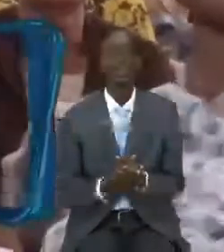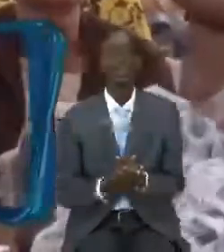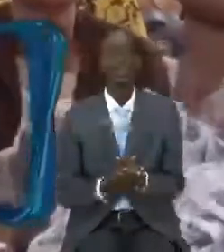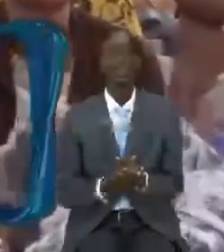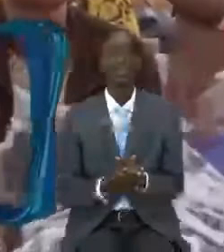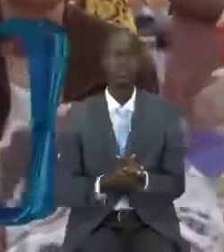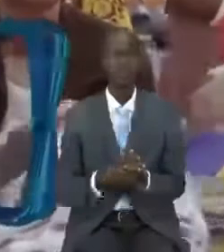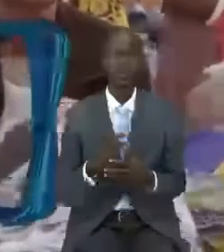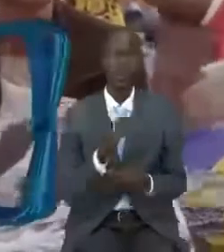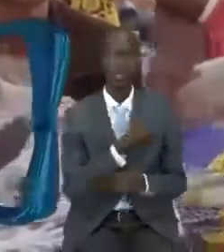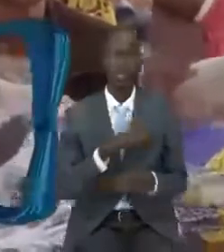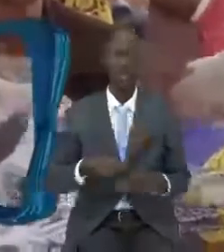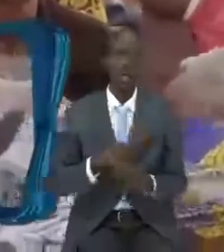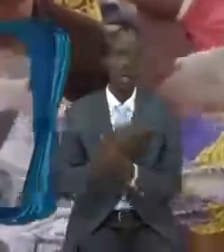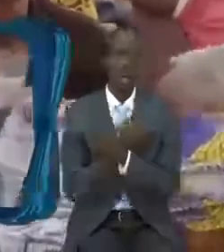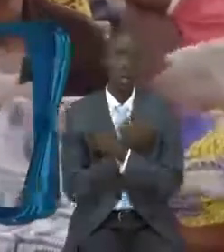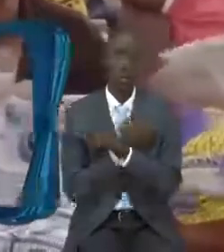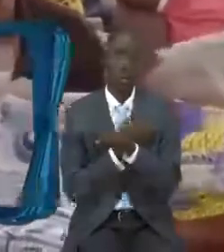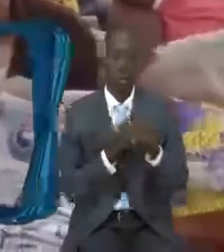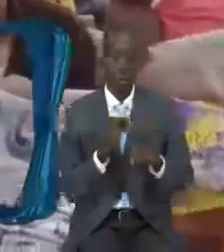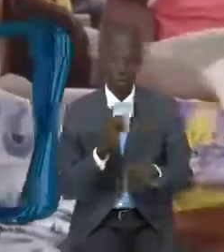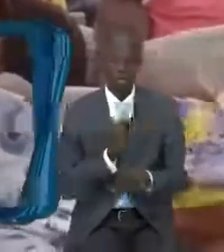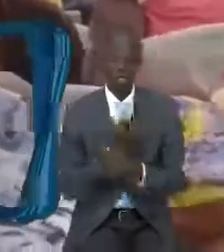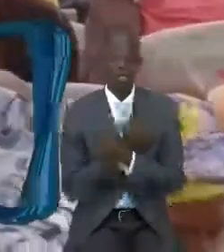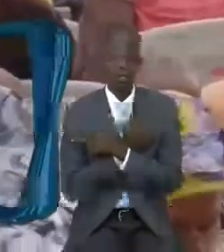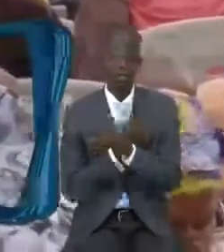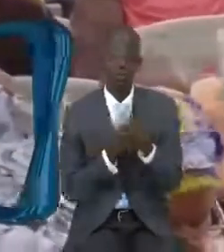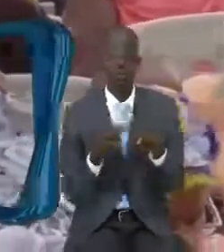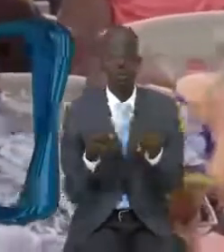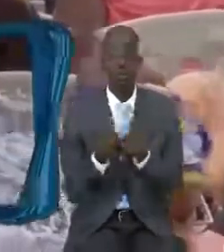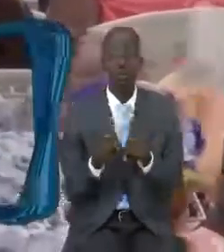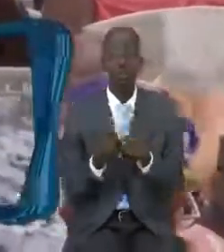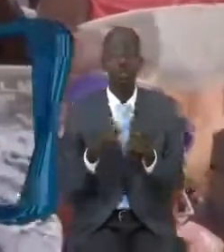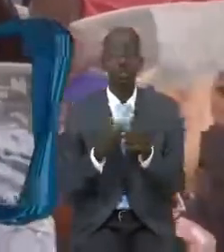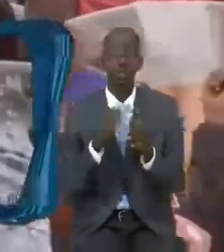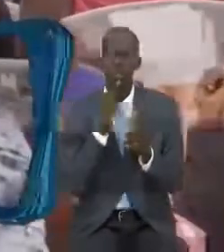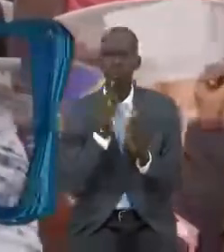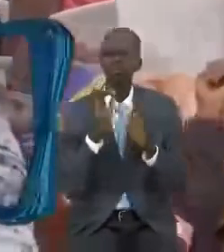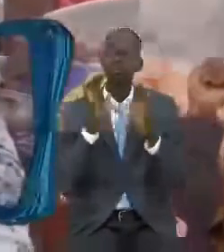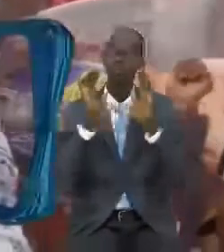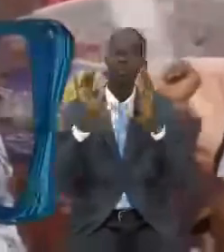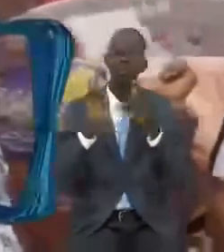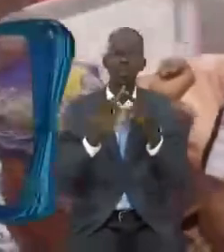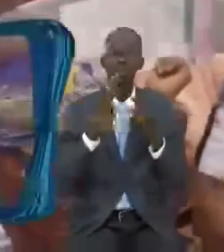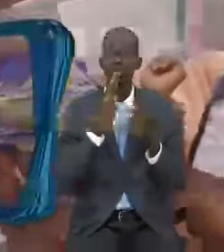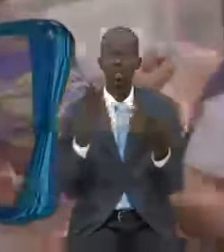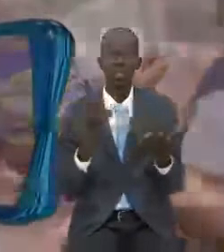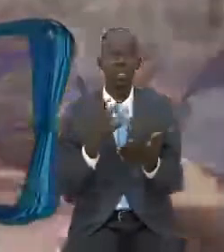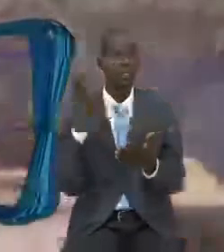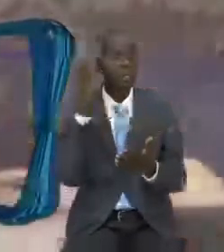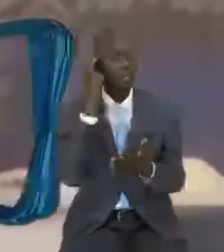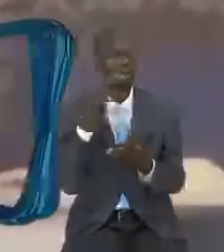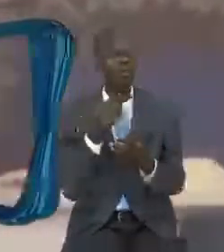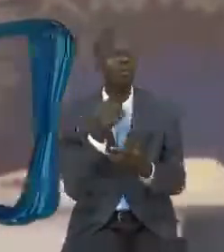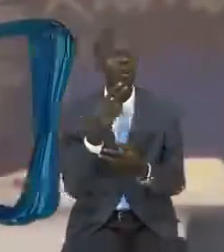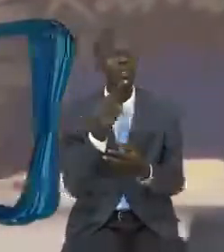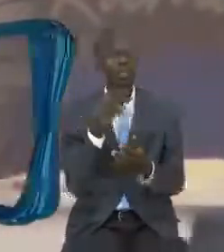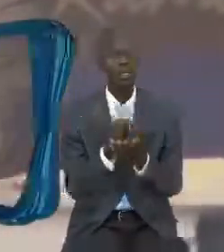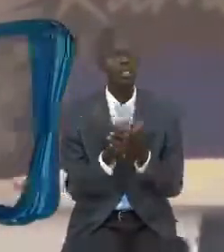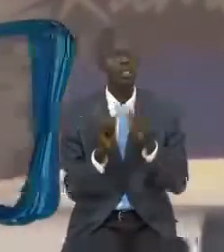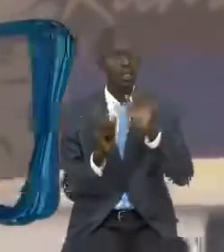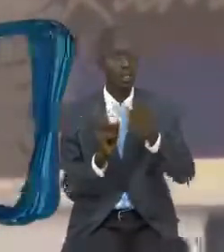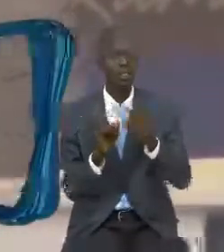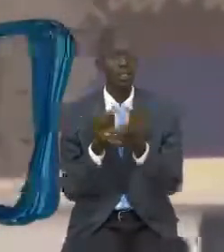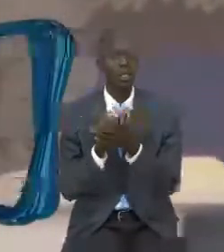Lord loves you and I love you too. It's wonderful to hear your voice and to say, yes, that's exactly what